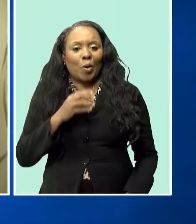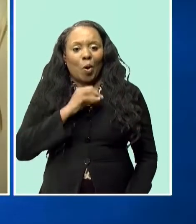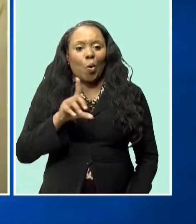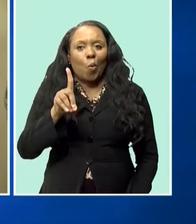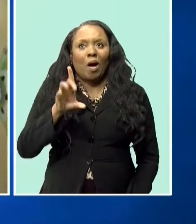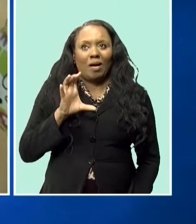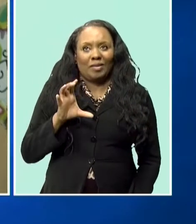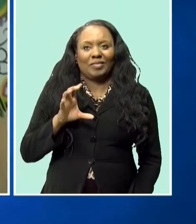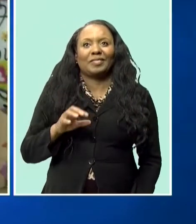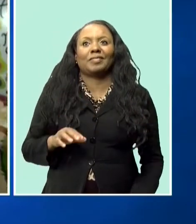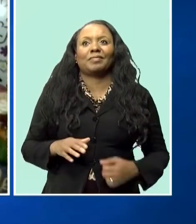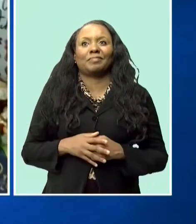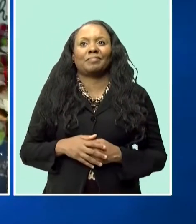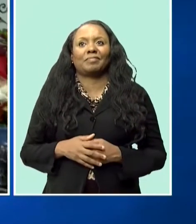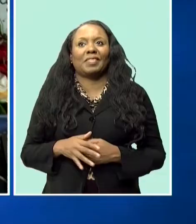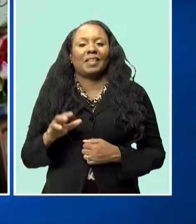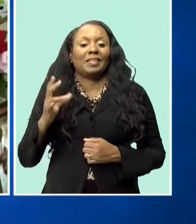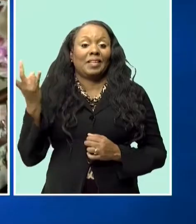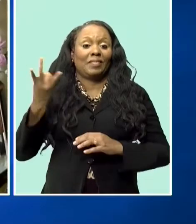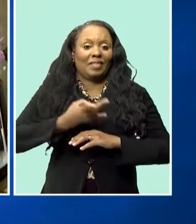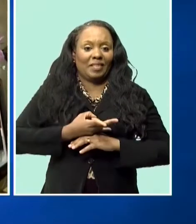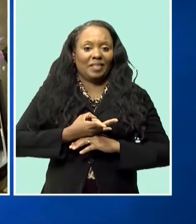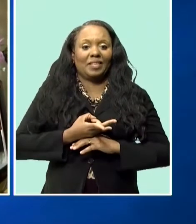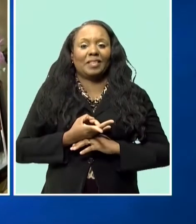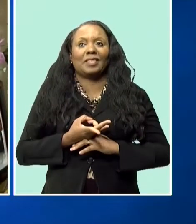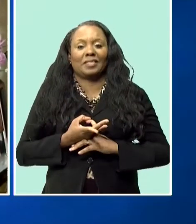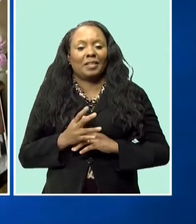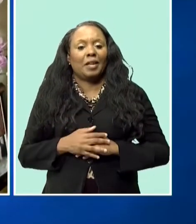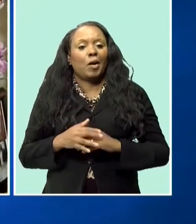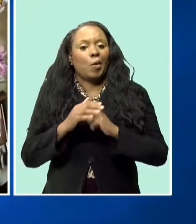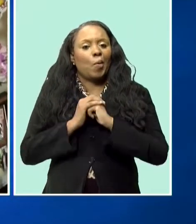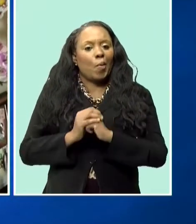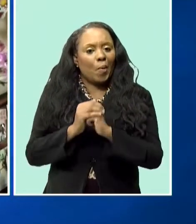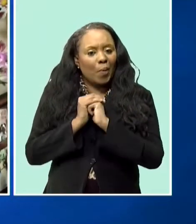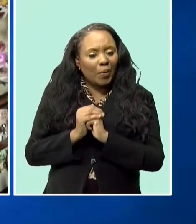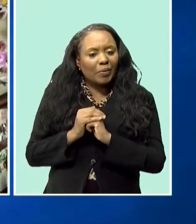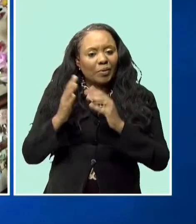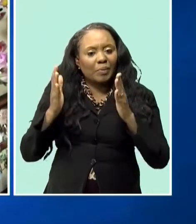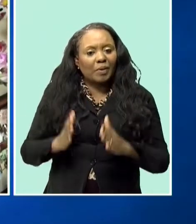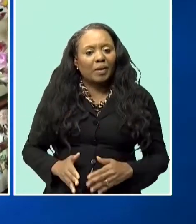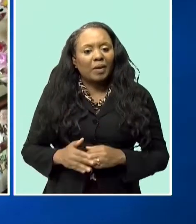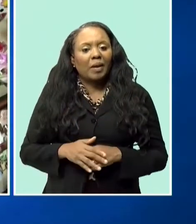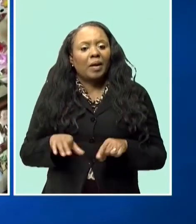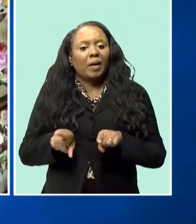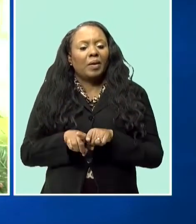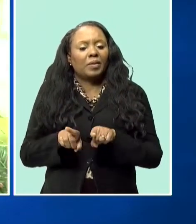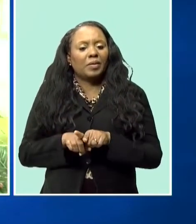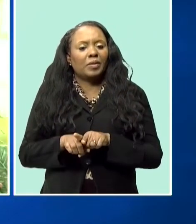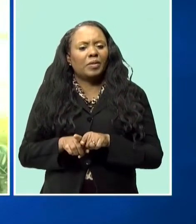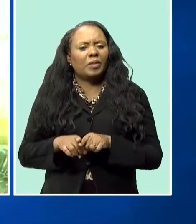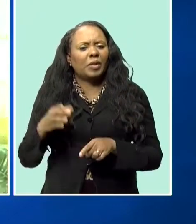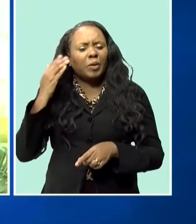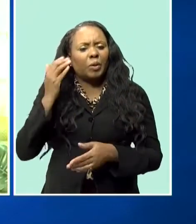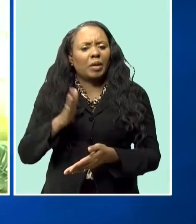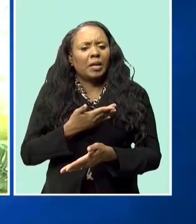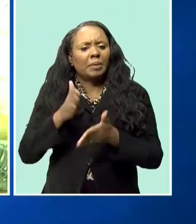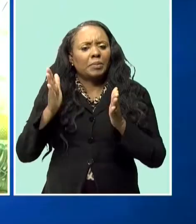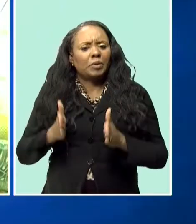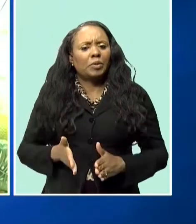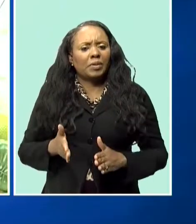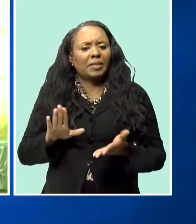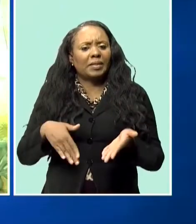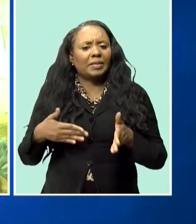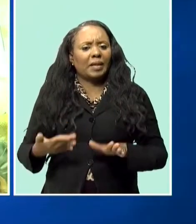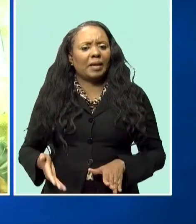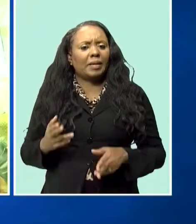devoted Adventist worshiping at King Street most of her life. She is also the mother of the late Calypsonian and writer Sir Don. She was showered with love